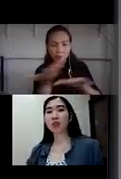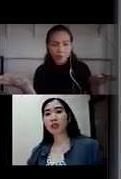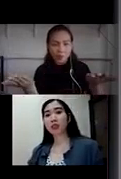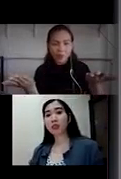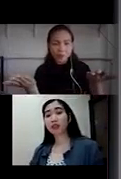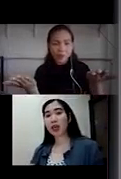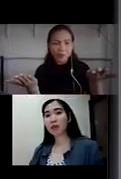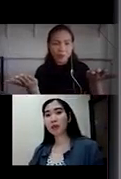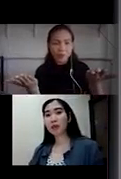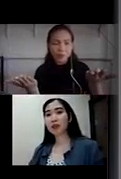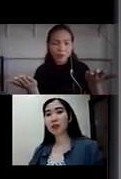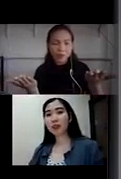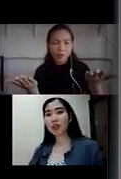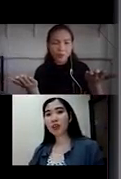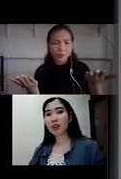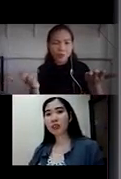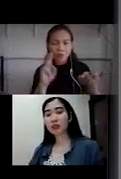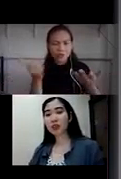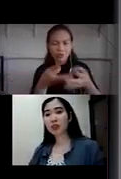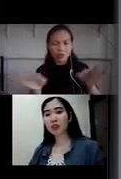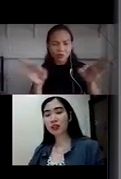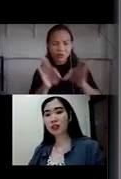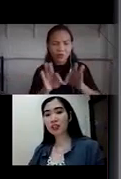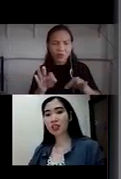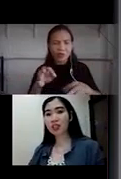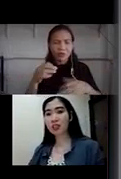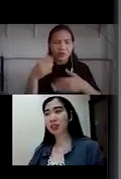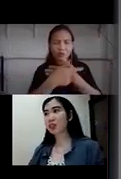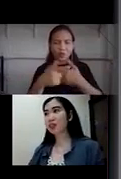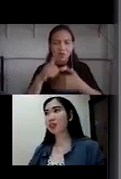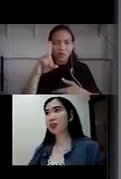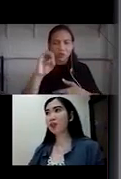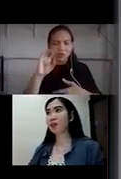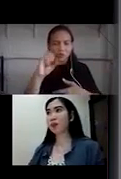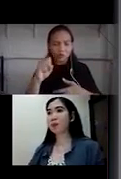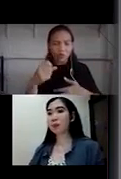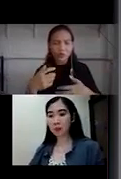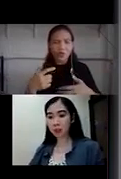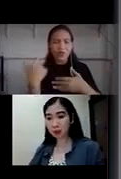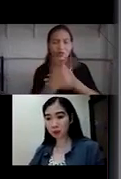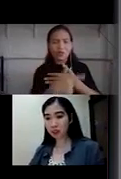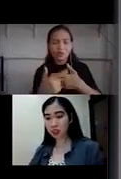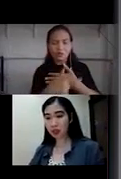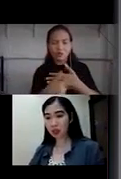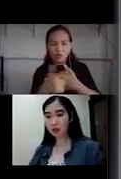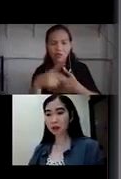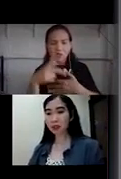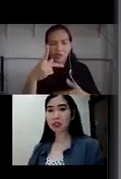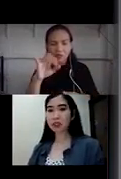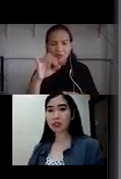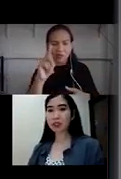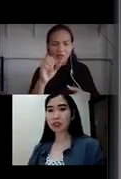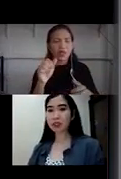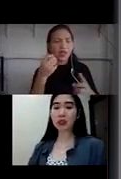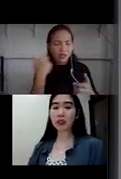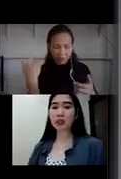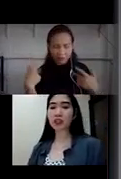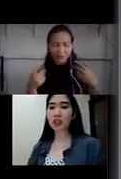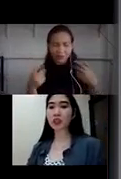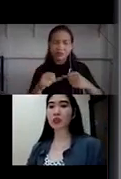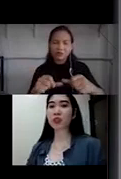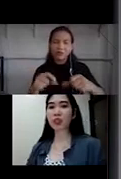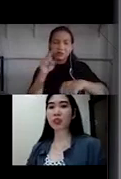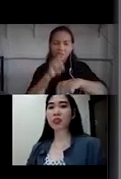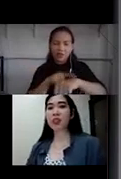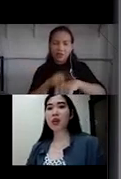of Drive, Google Docs, Google Sheets, and if possible pa po, since we have limited time, I will